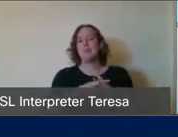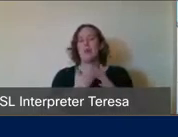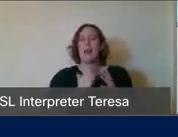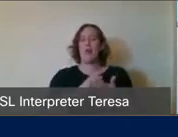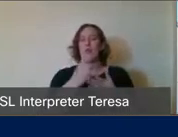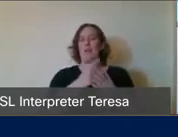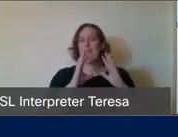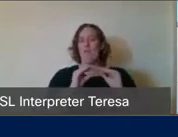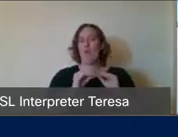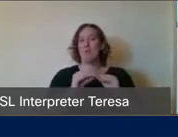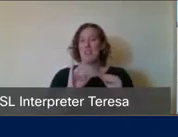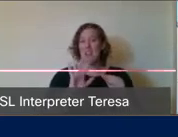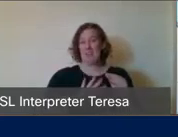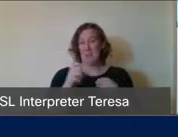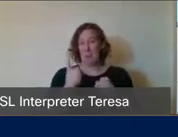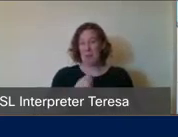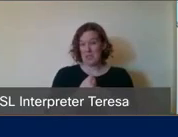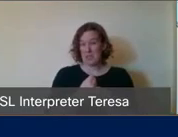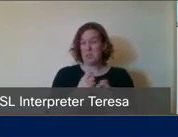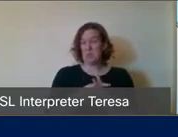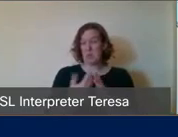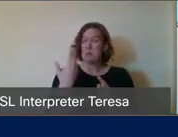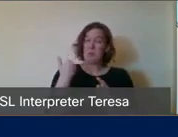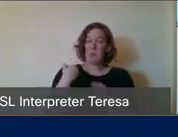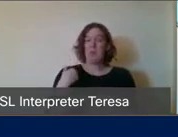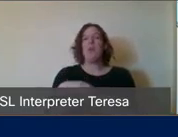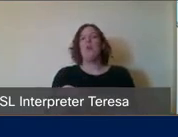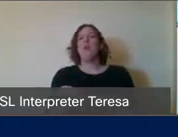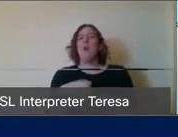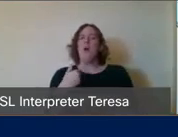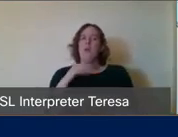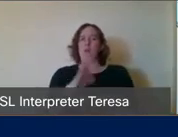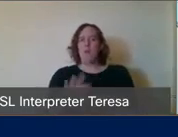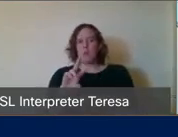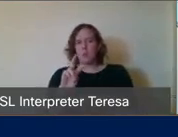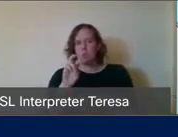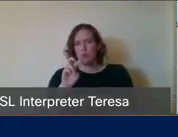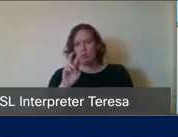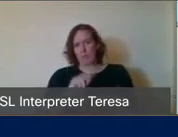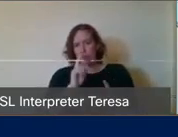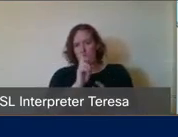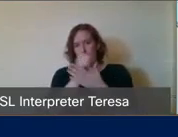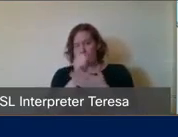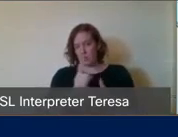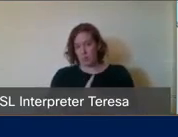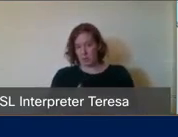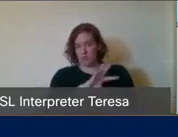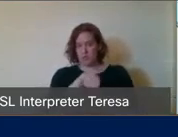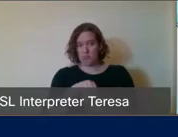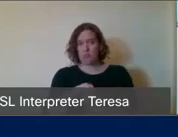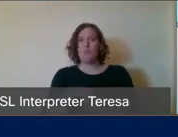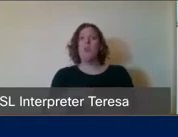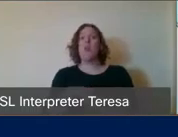have approximately 200 folks that participate every week. Also, as many of you know, we have our employee forums